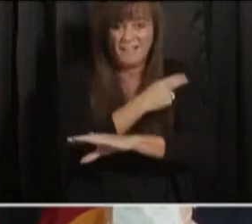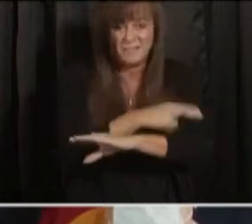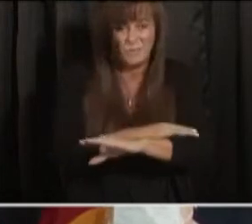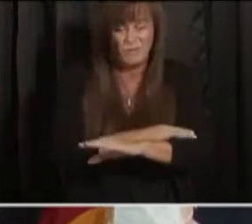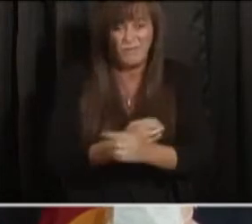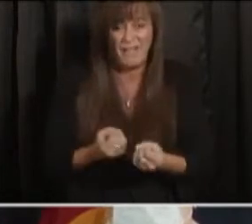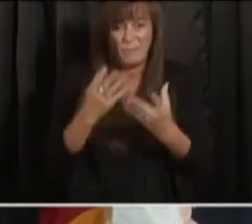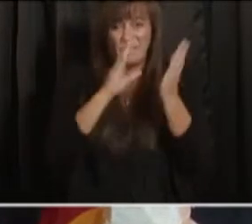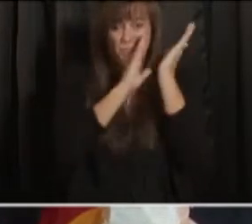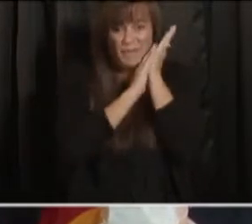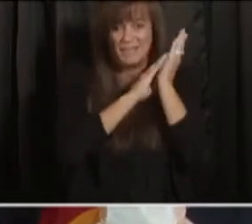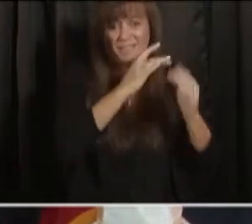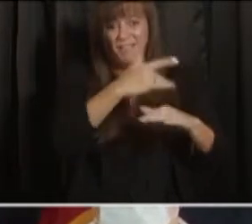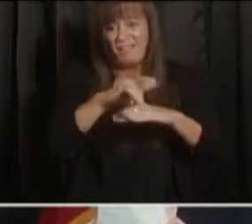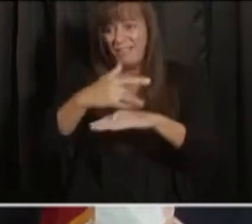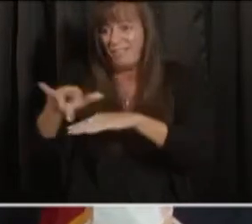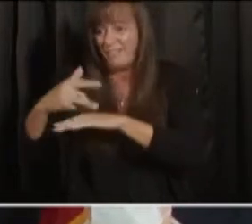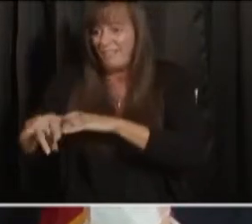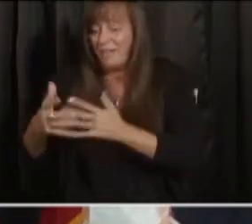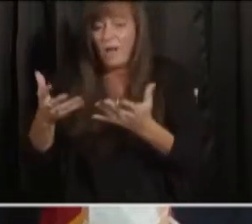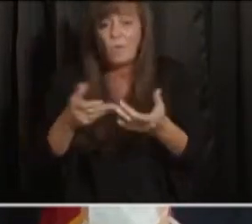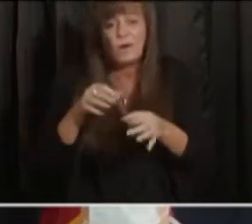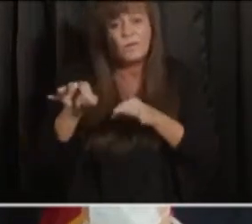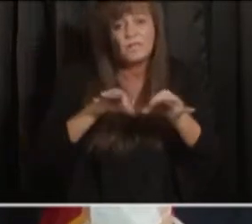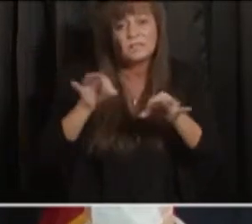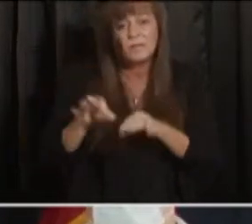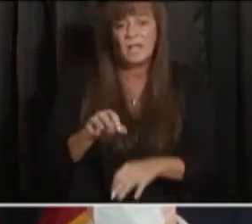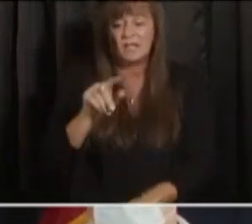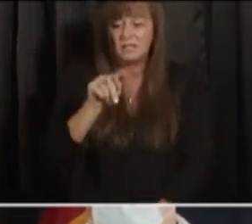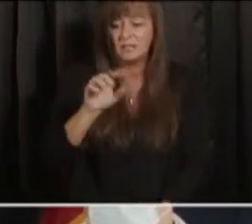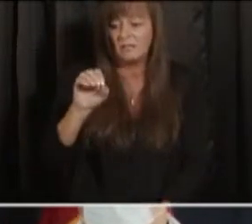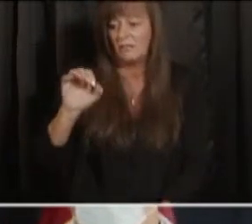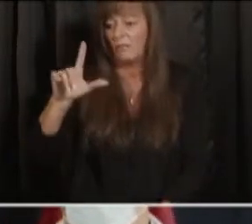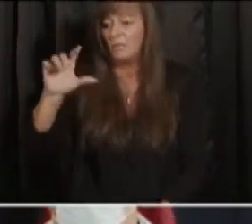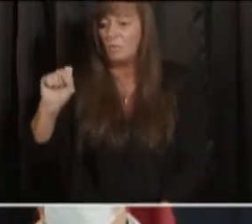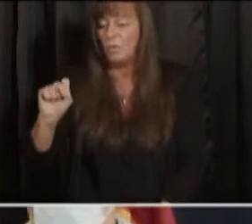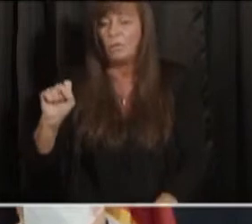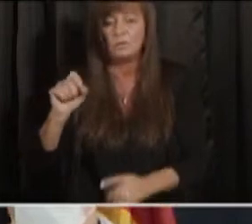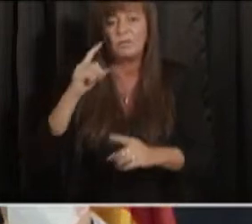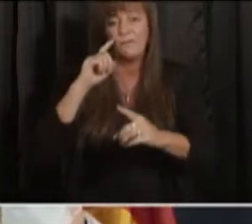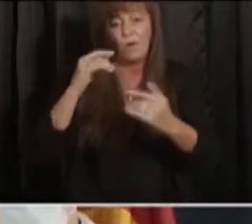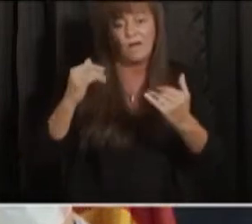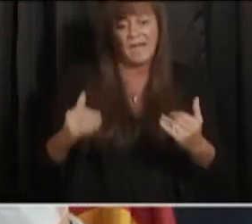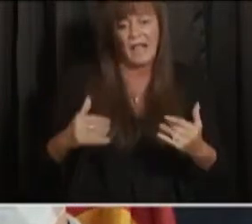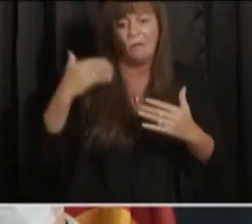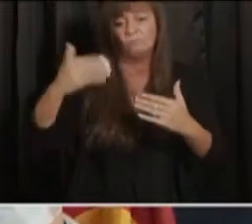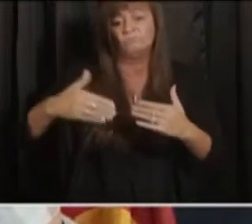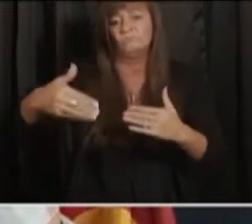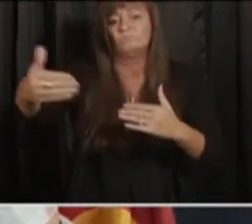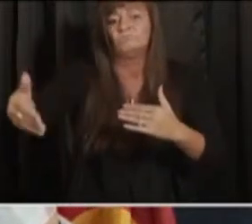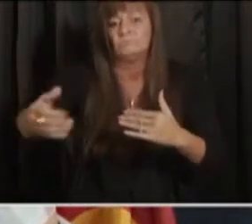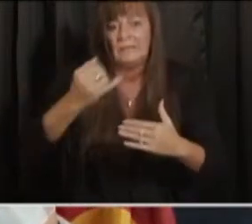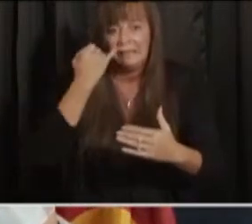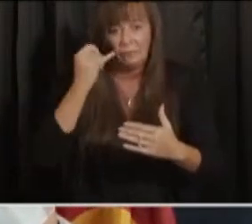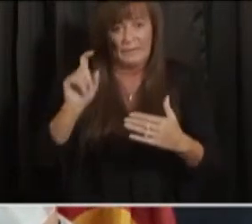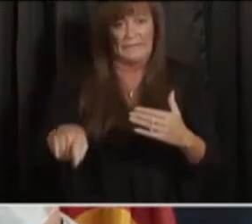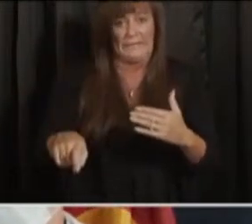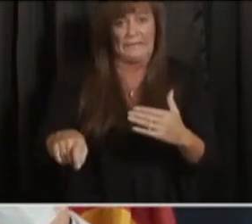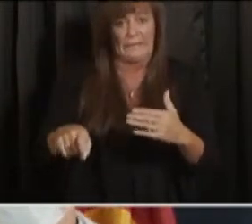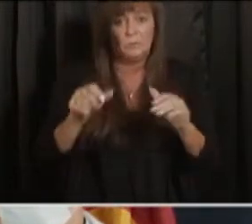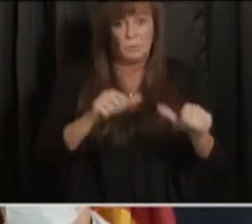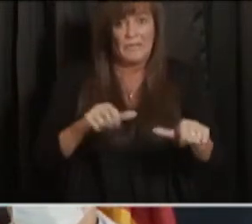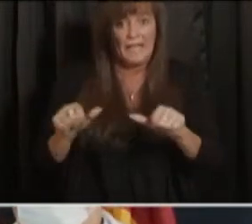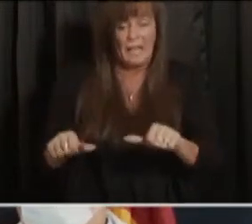capacity. So I want to go through what the tools in our toolbox are in the coming days and weeks, if needed, to be able